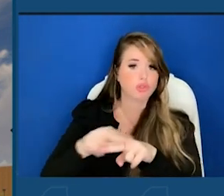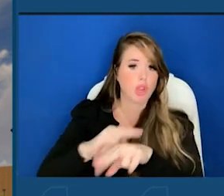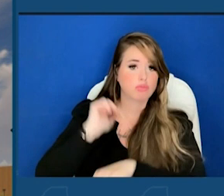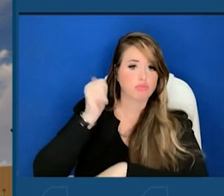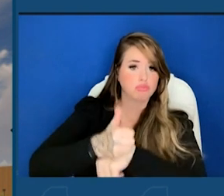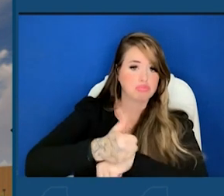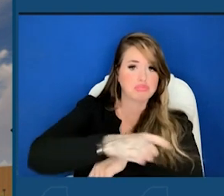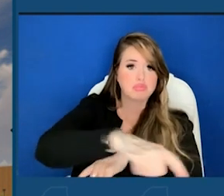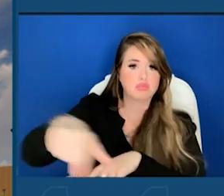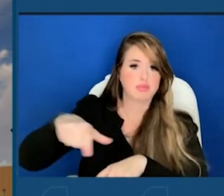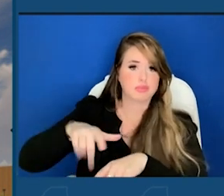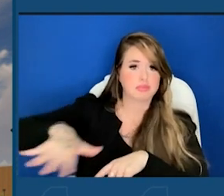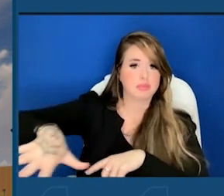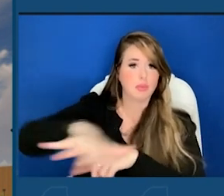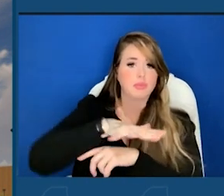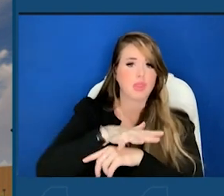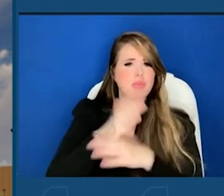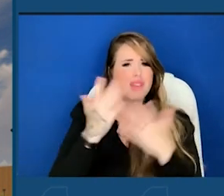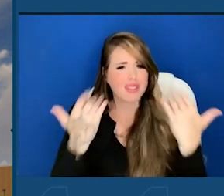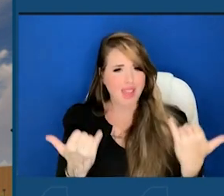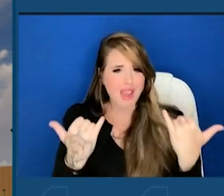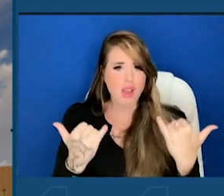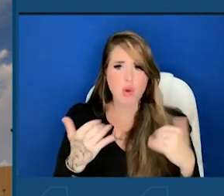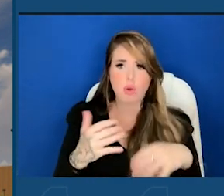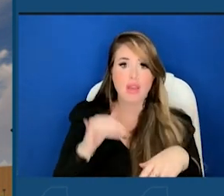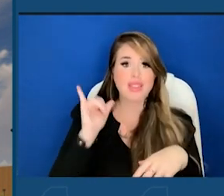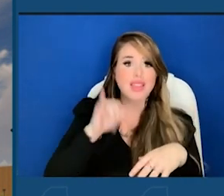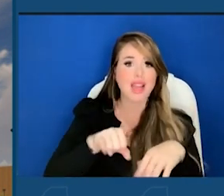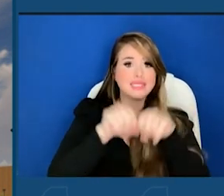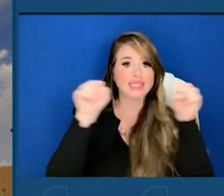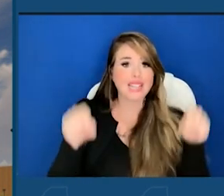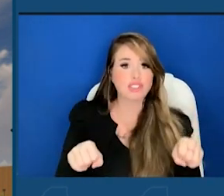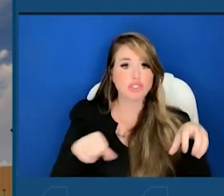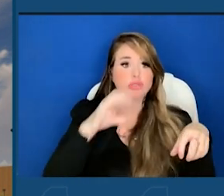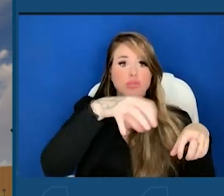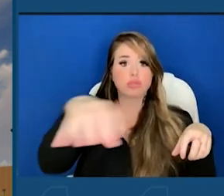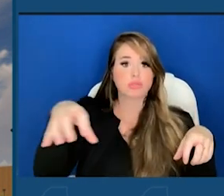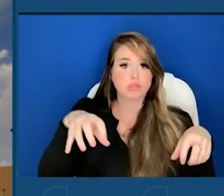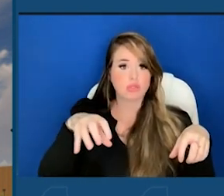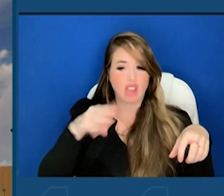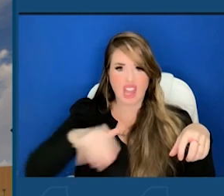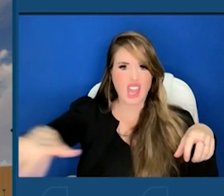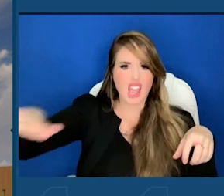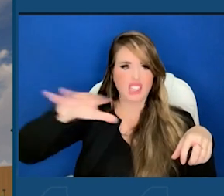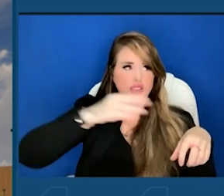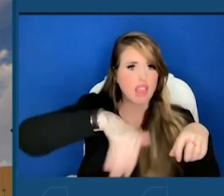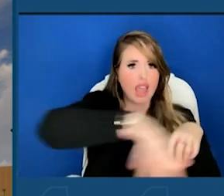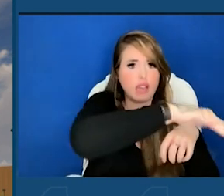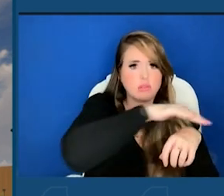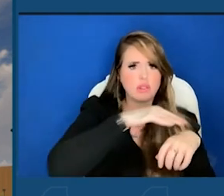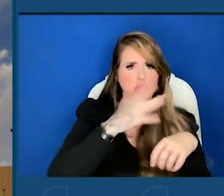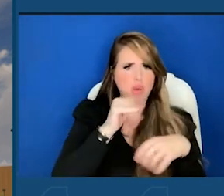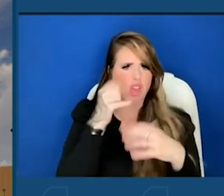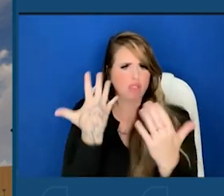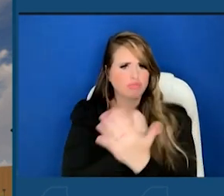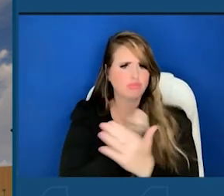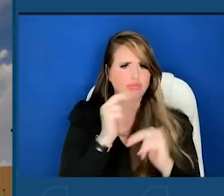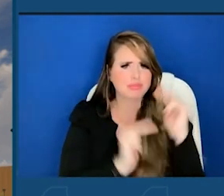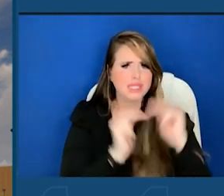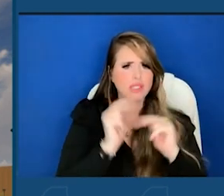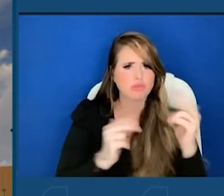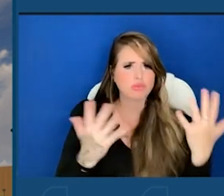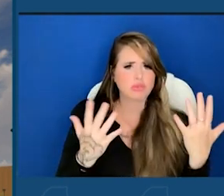capitalizing on the fact that the land around many of these stations, at the end of the day, when people are done parking in a parking lot, there's